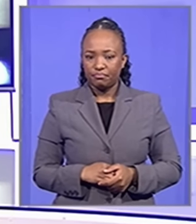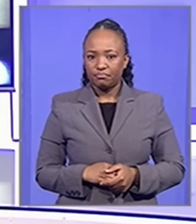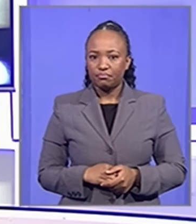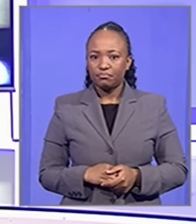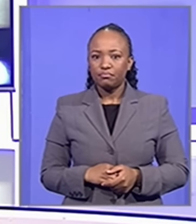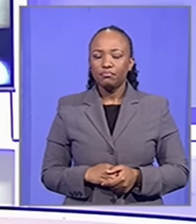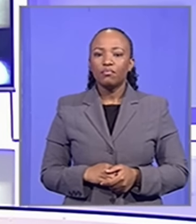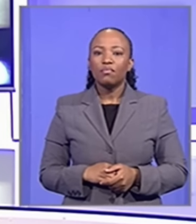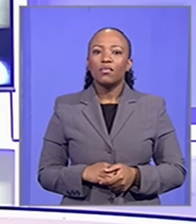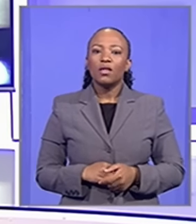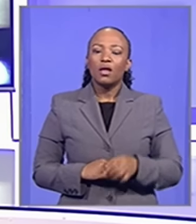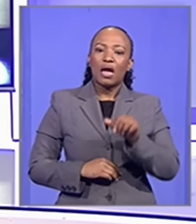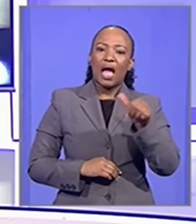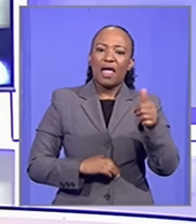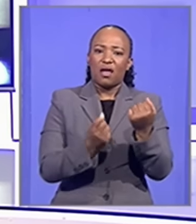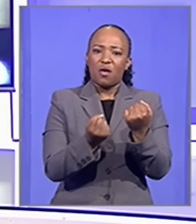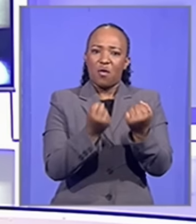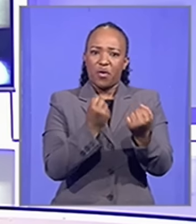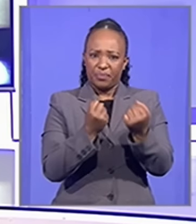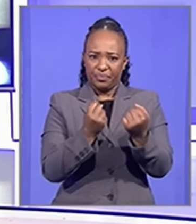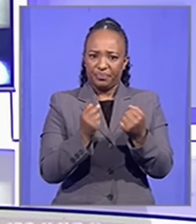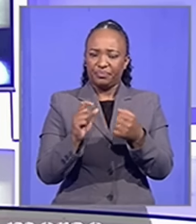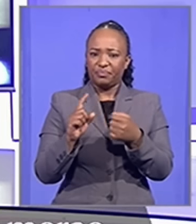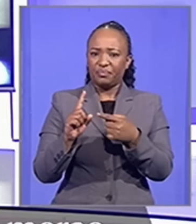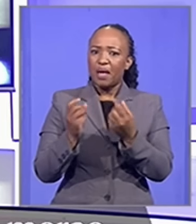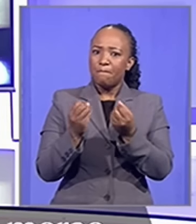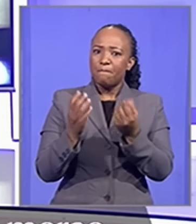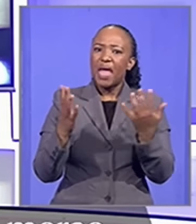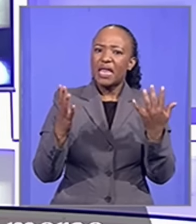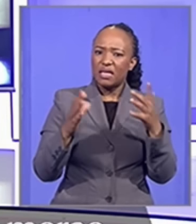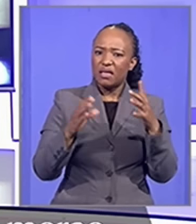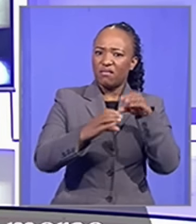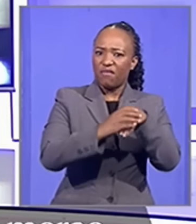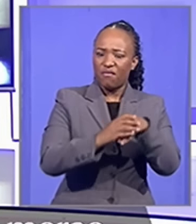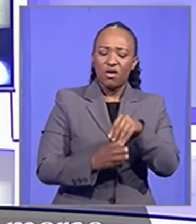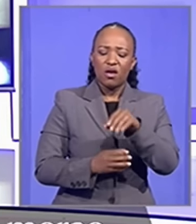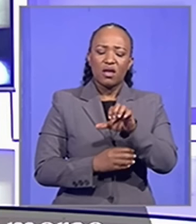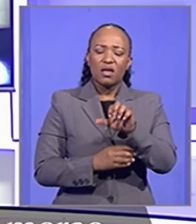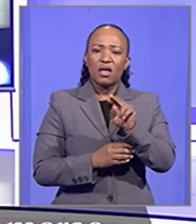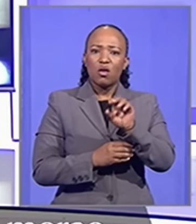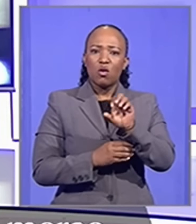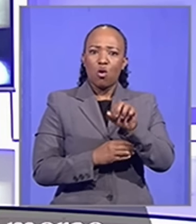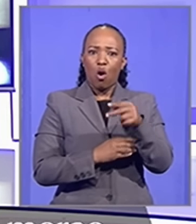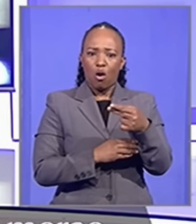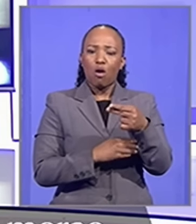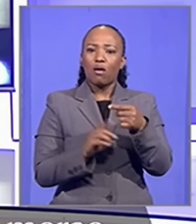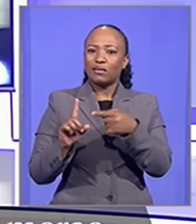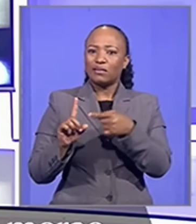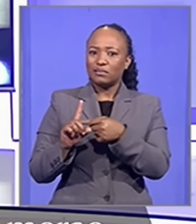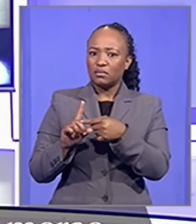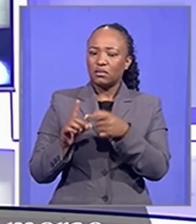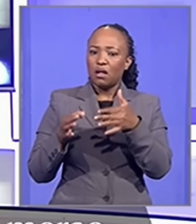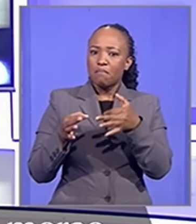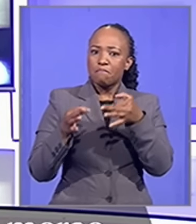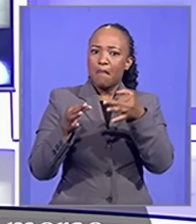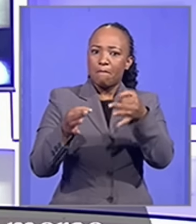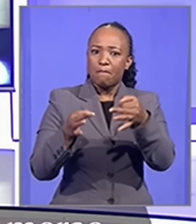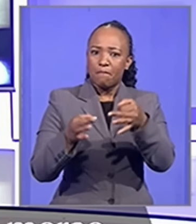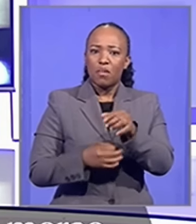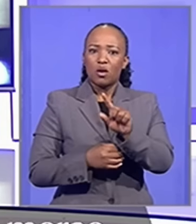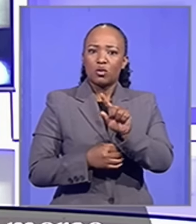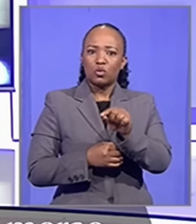Nyewe kgatlanong le moqosuwa ka polao ya batho ba bangata Enoch Ndou e buseditswe morao le kgotleng le phahameng la Thoya